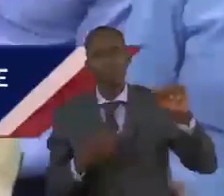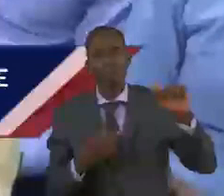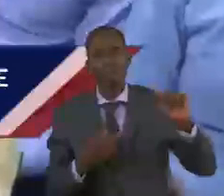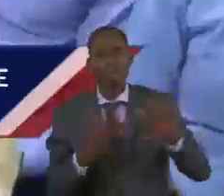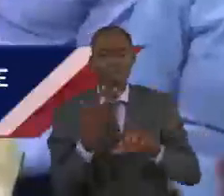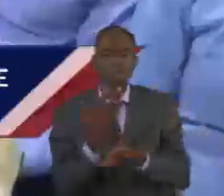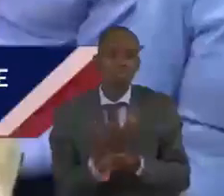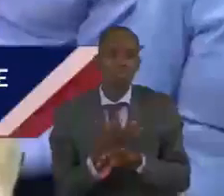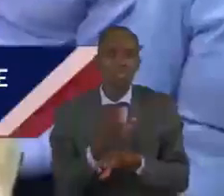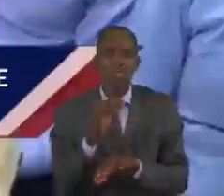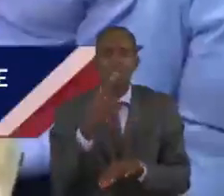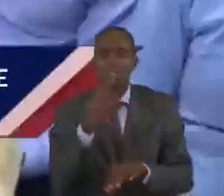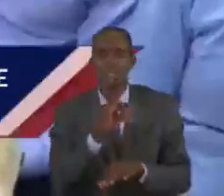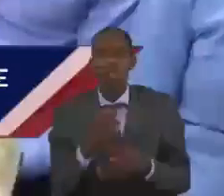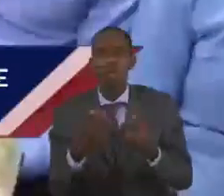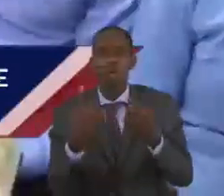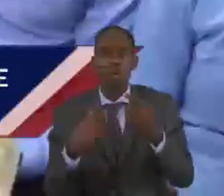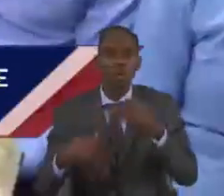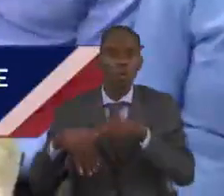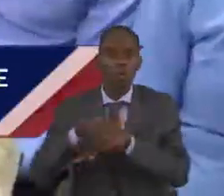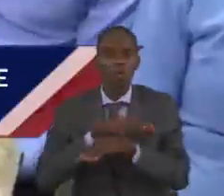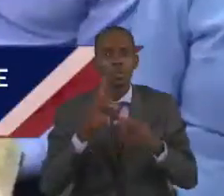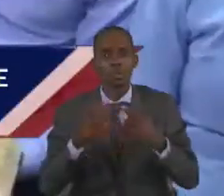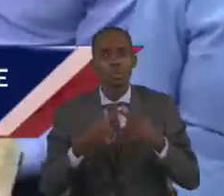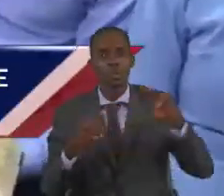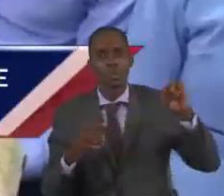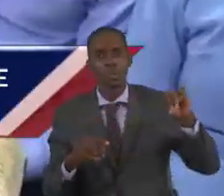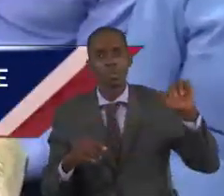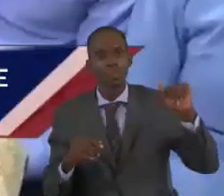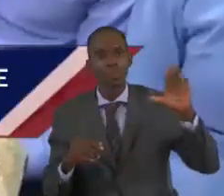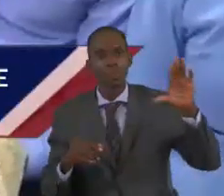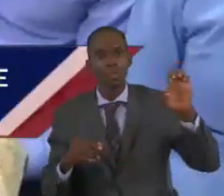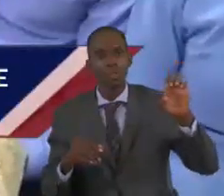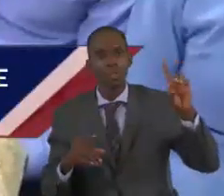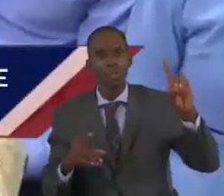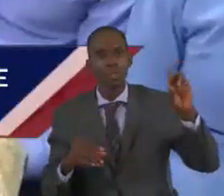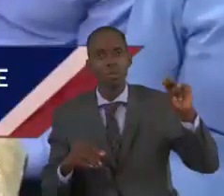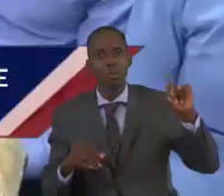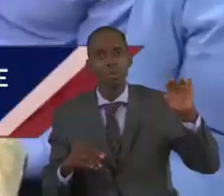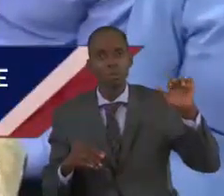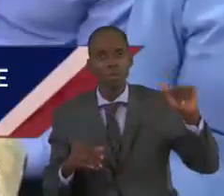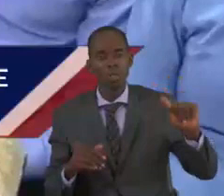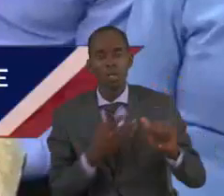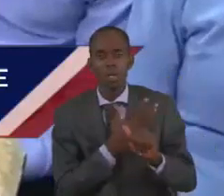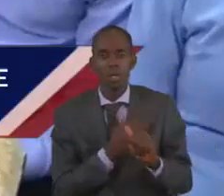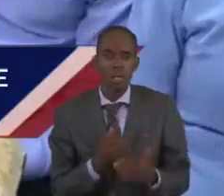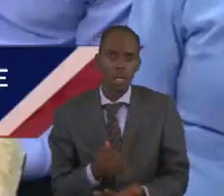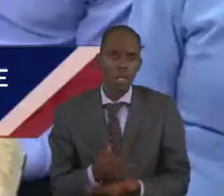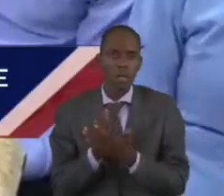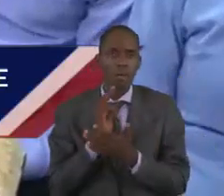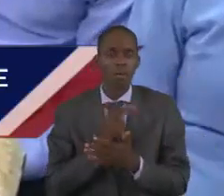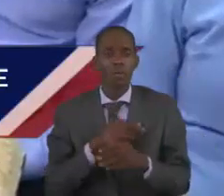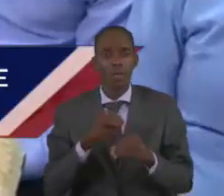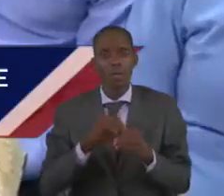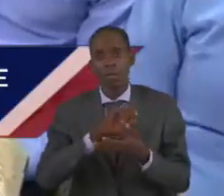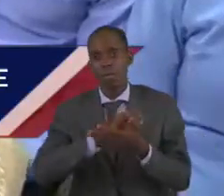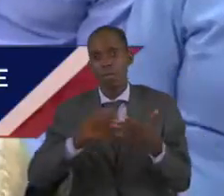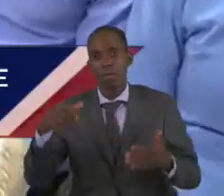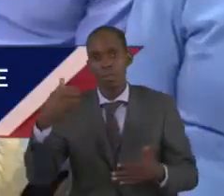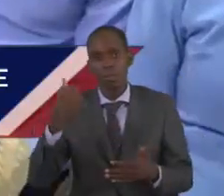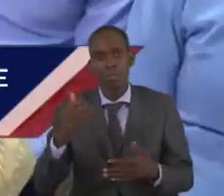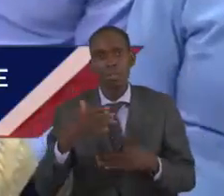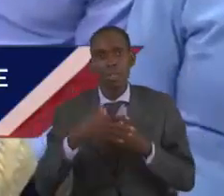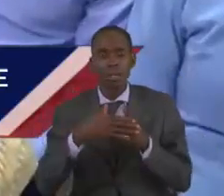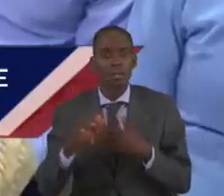saying, come over into Macedonia and help us. Look at verse 10. In verse 10,